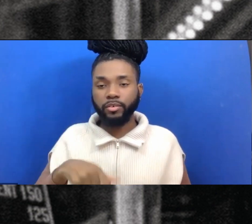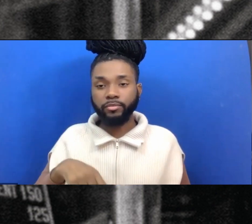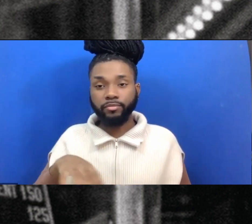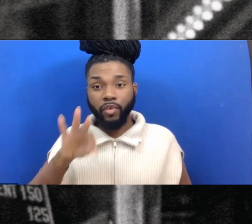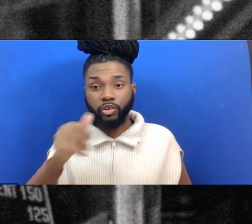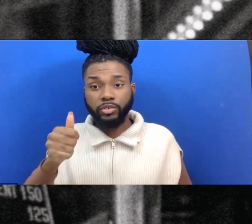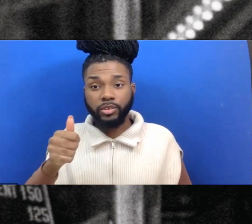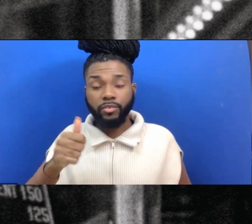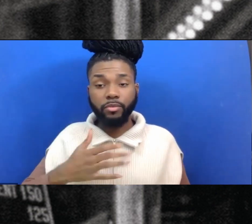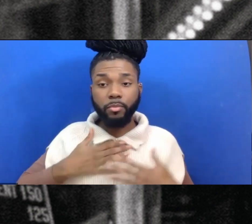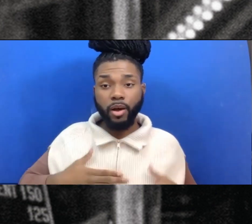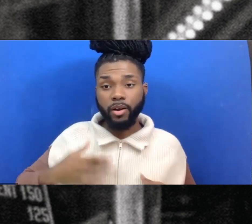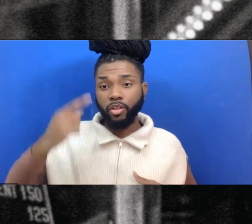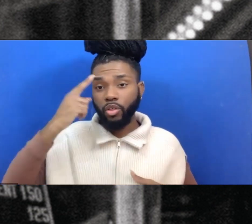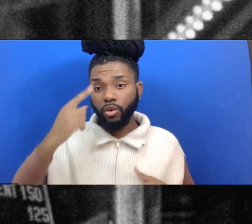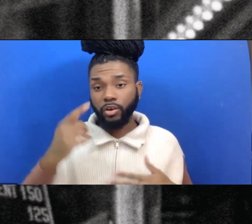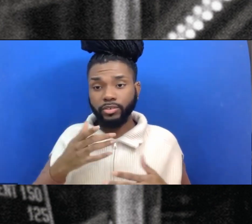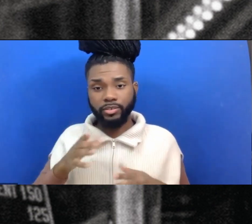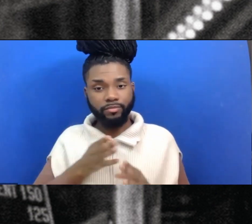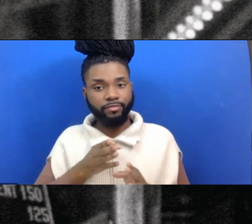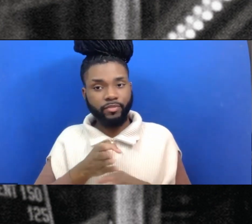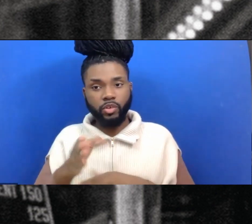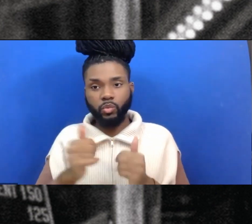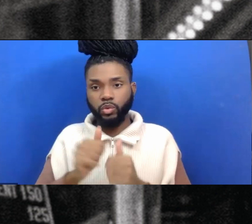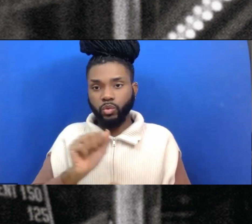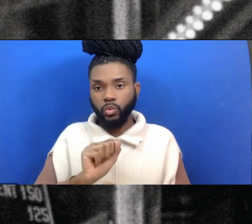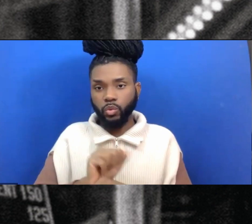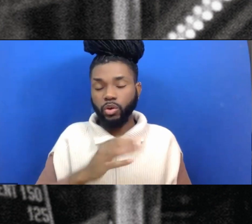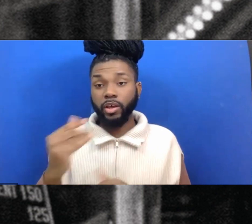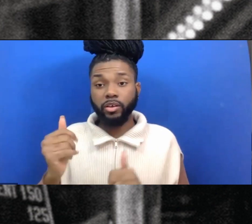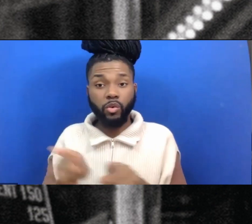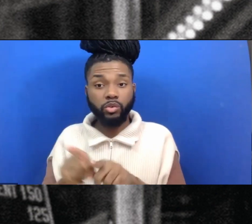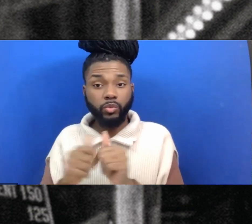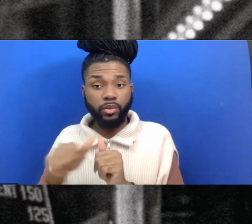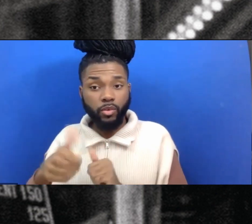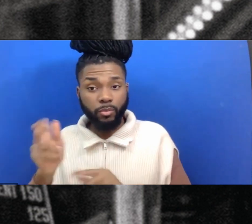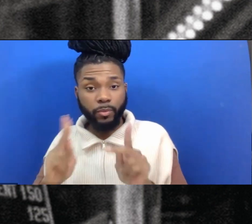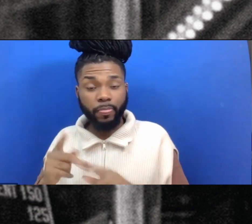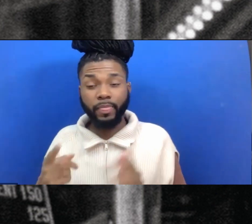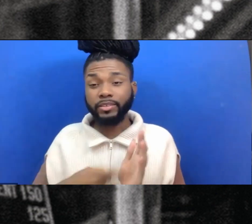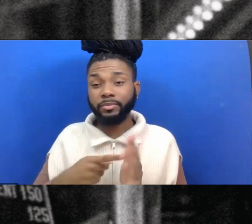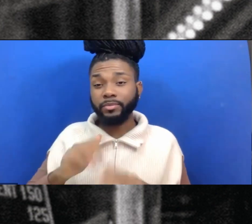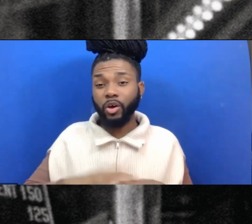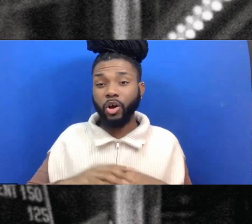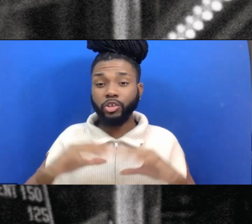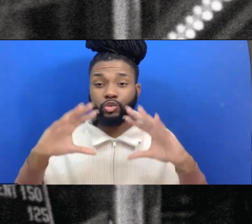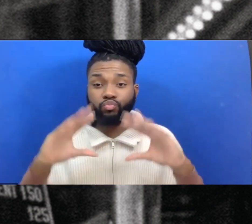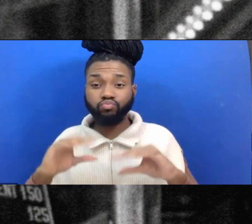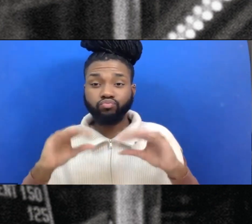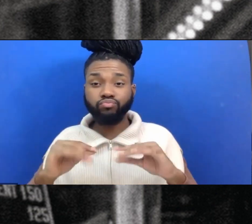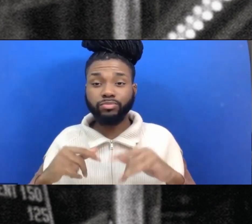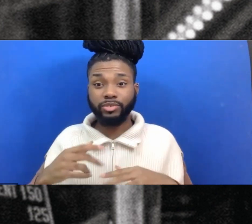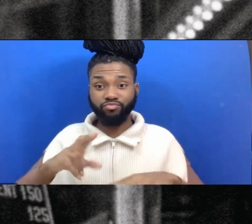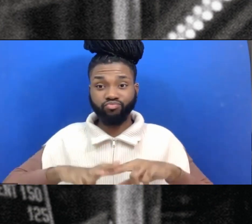thoughts in the field, with the work, and with others, sometimes on a squishy beanbag in a